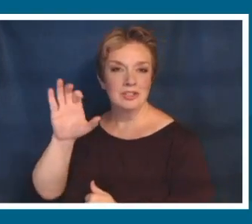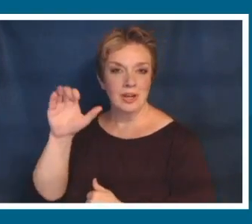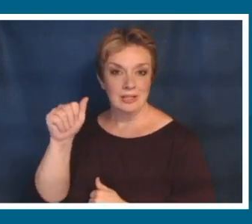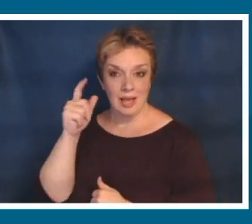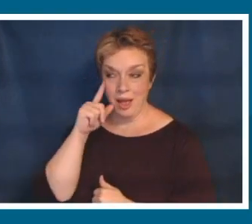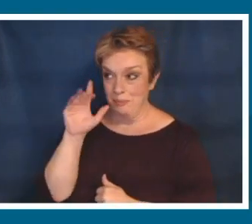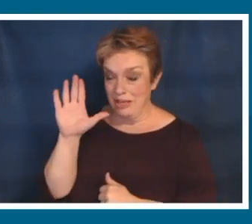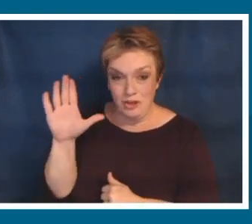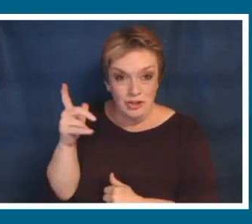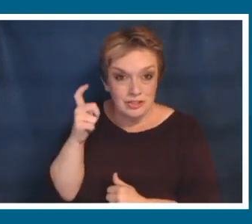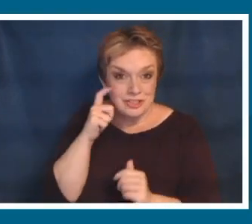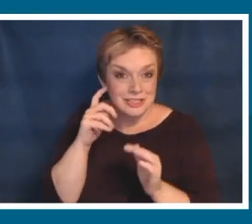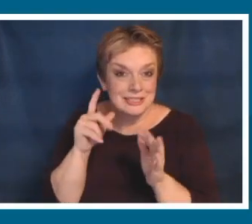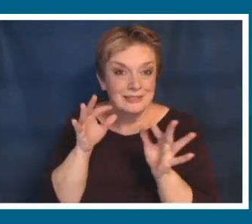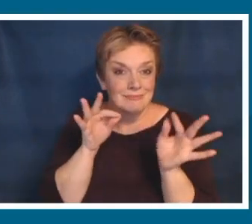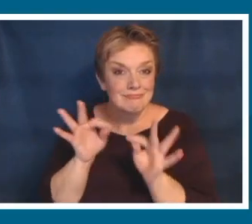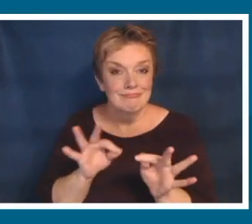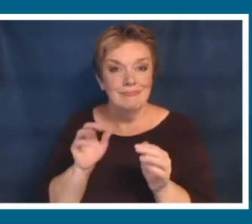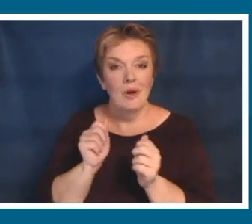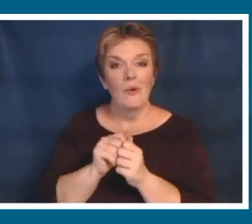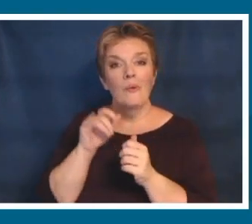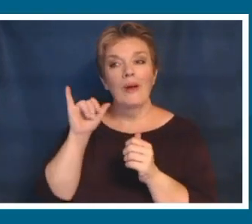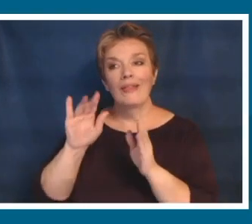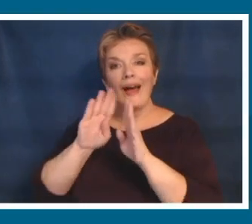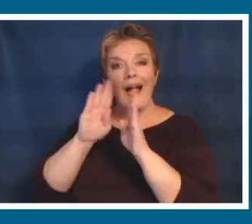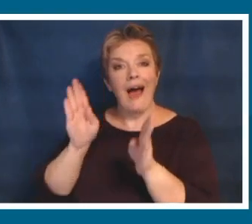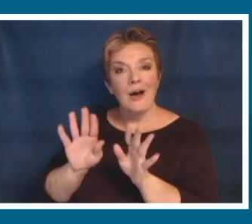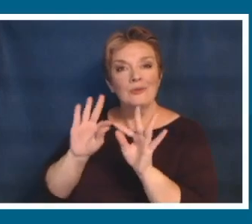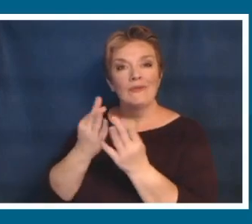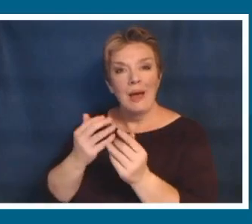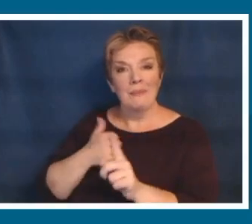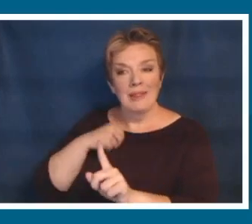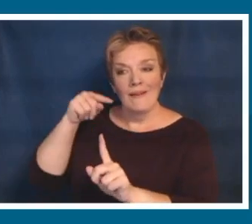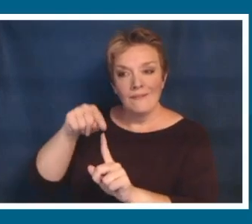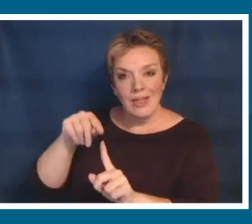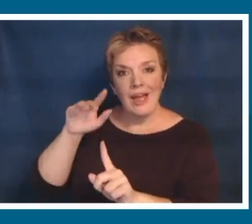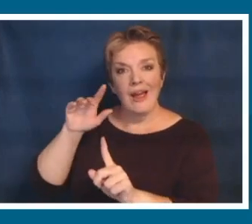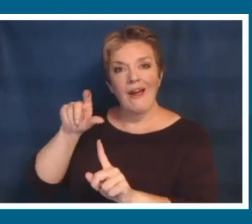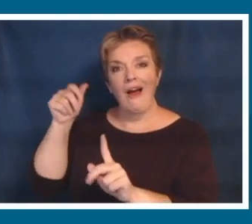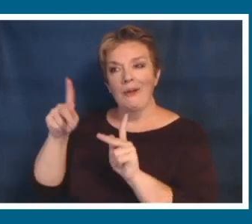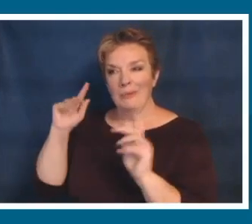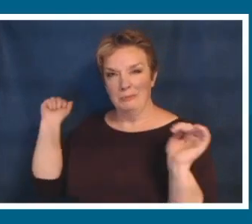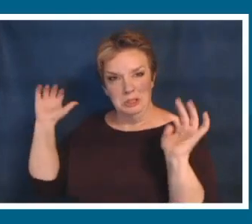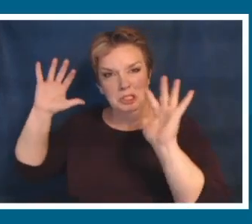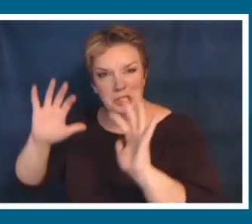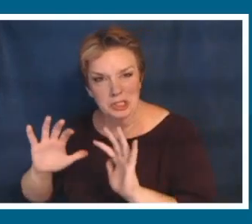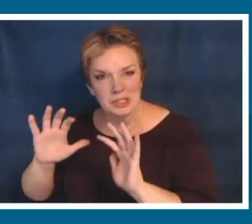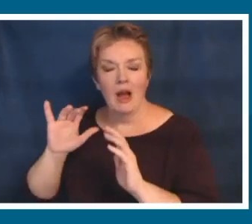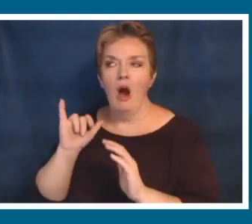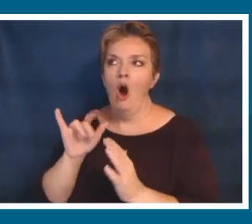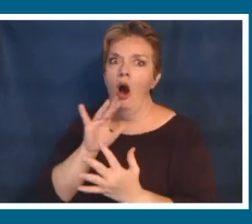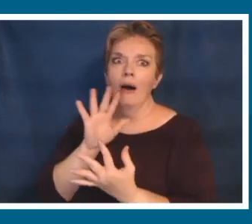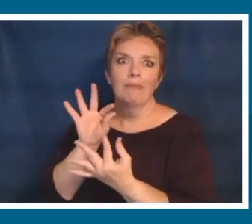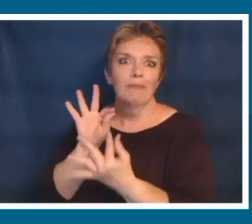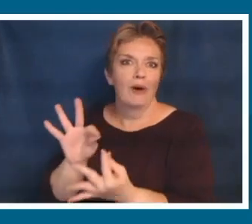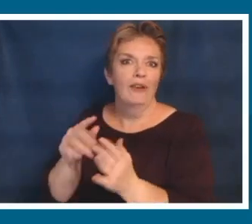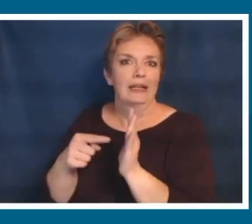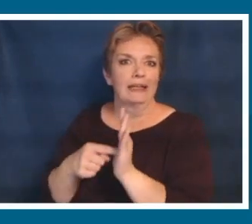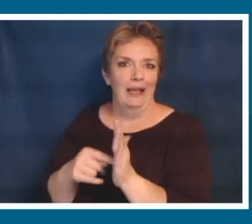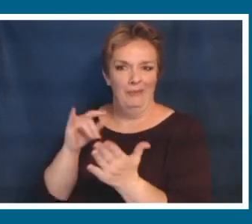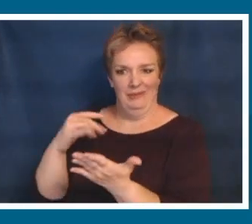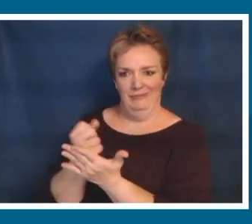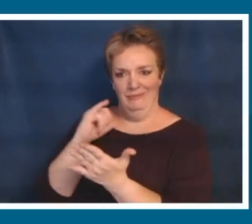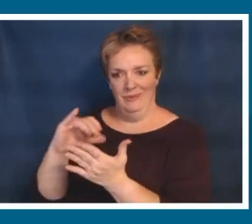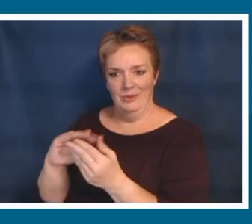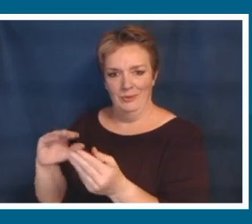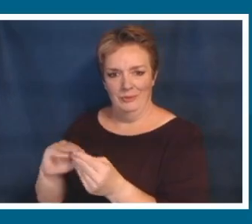perfect example of how to do that. Thanks, Bridget. Yeah, I'm going to echo everything Bridget said and add that if you can find